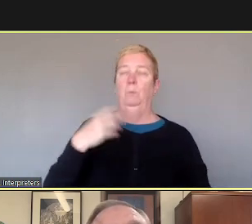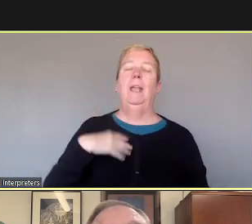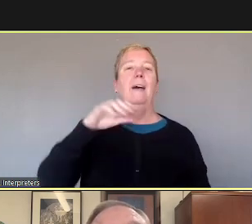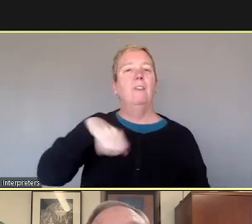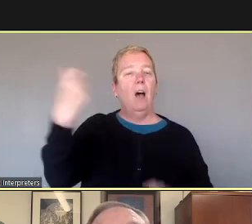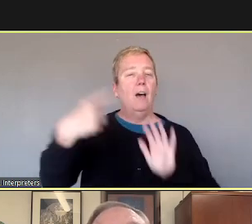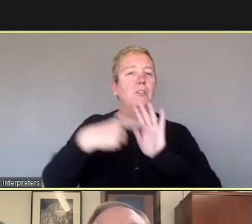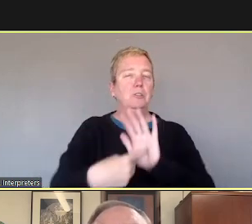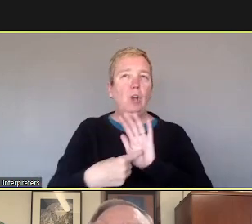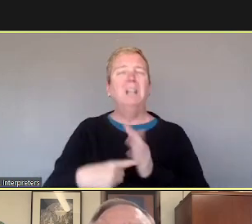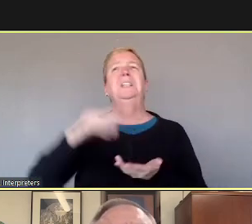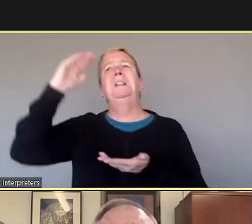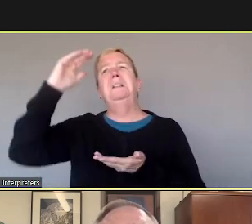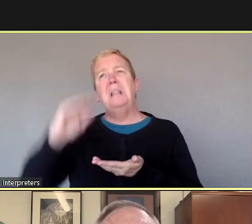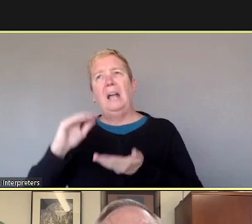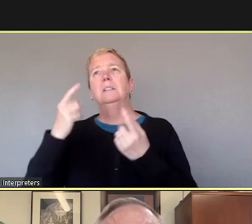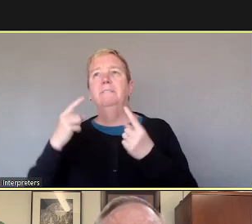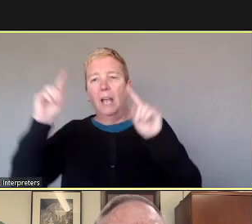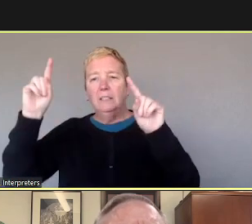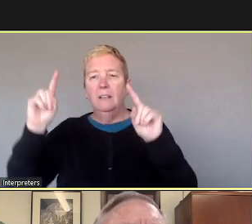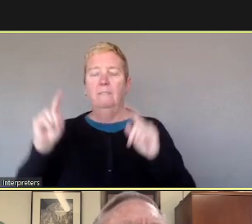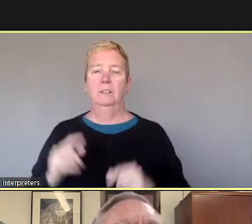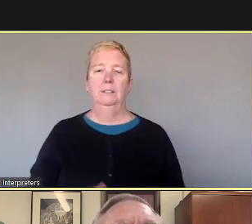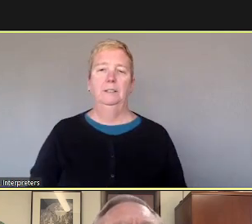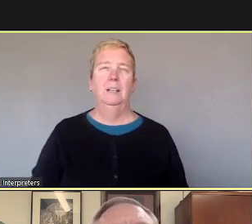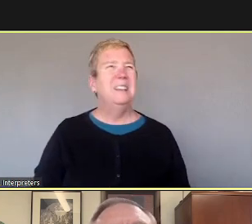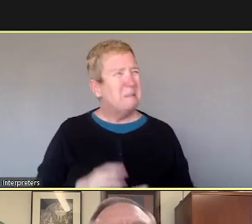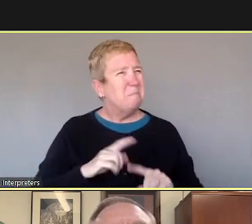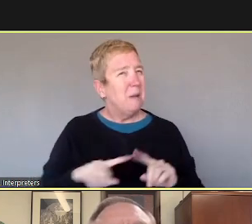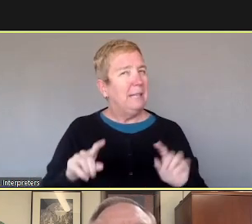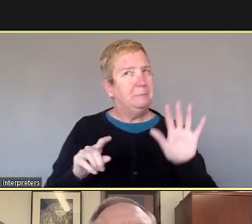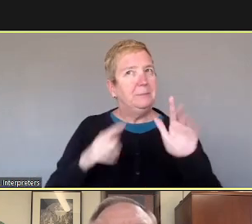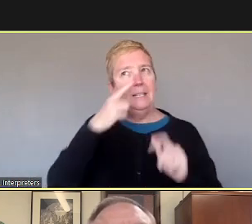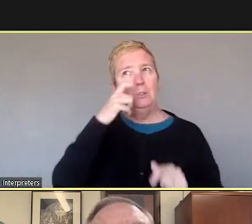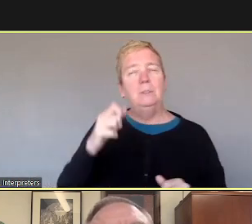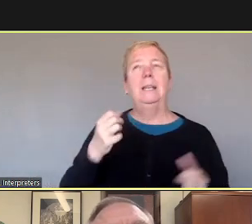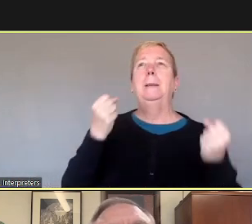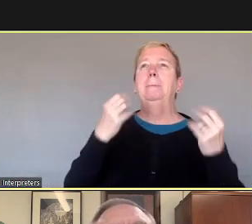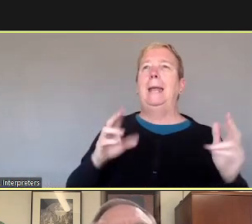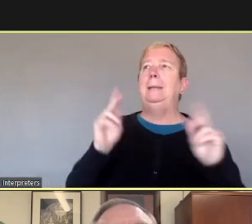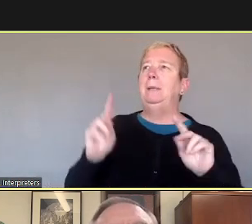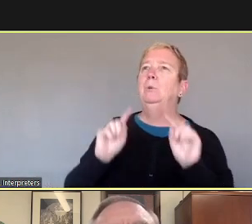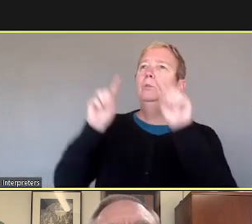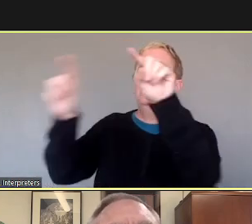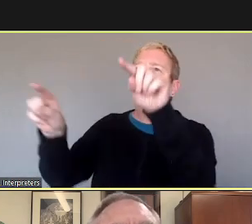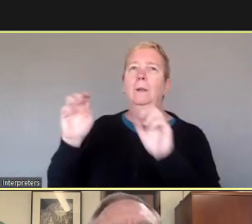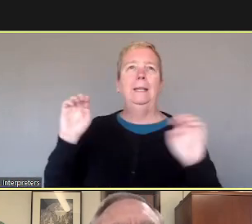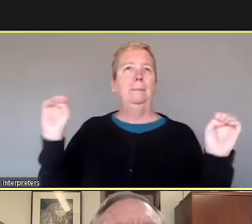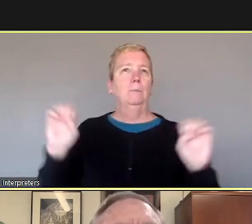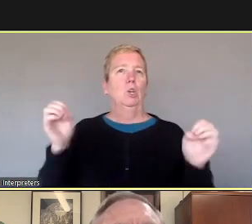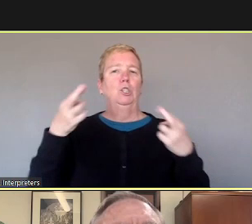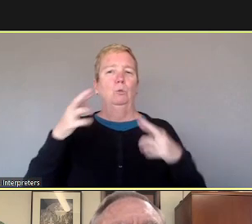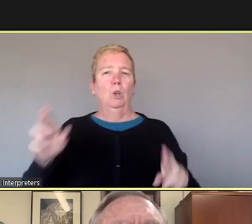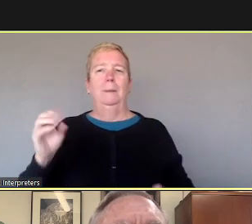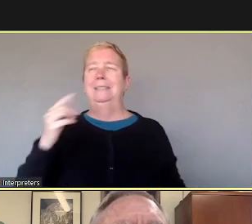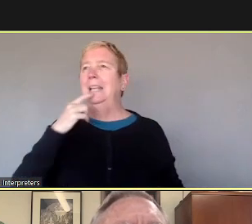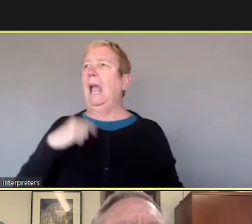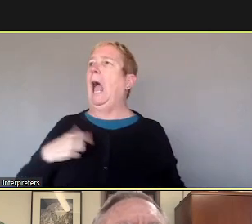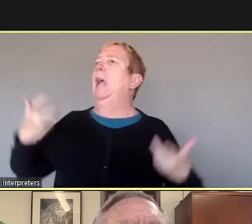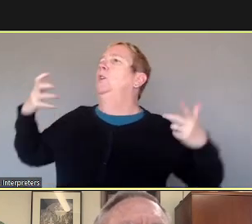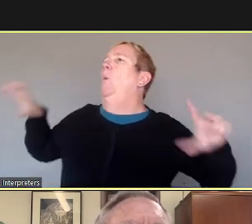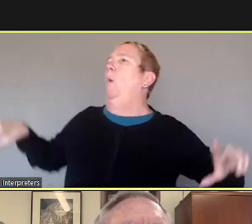as effective. And interestingly, we still have a lot of people going to the ED saying, I don't want Paxlovid, I